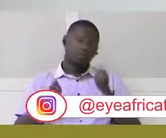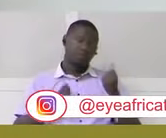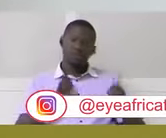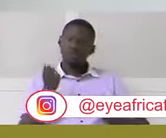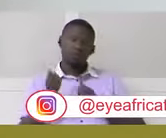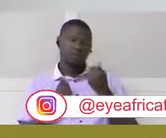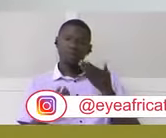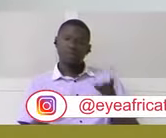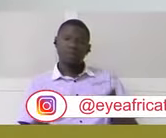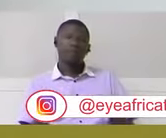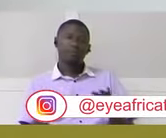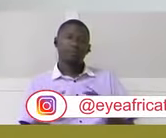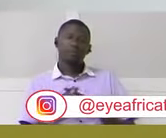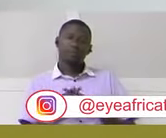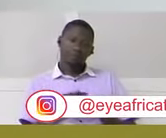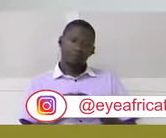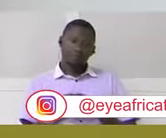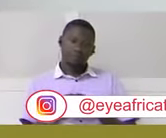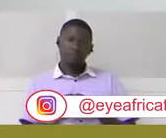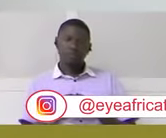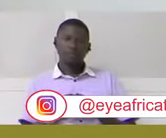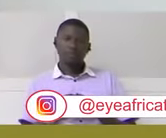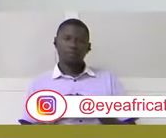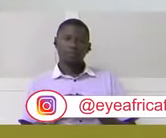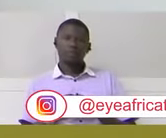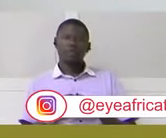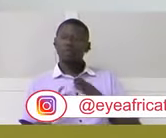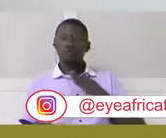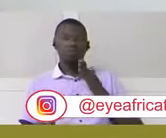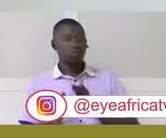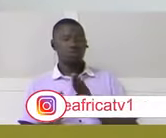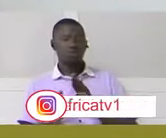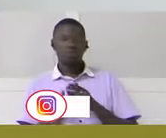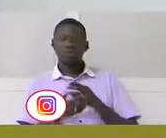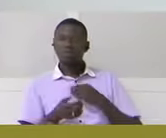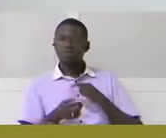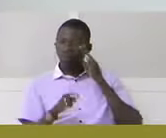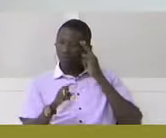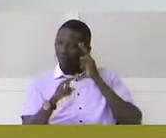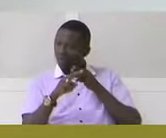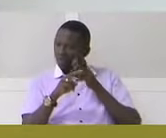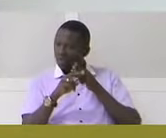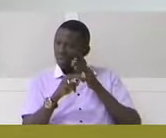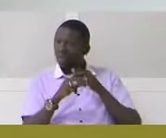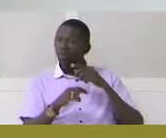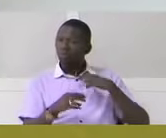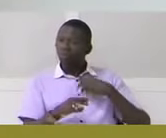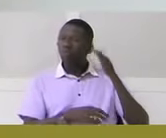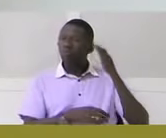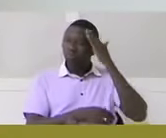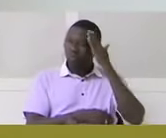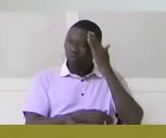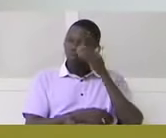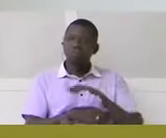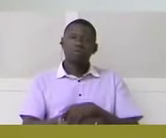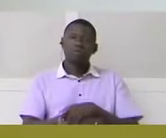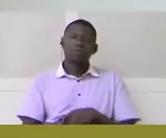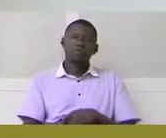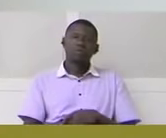and bekala molle me alango bekala ko ya molle me tanam ko ya so definitely it's a cause for concern for us to know o mu coup d'état me alango o mun